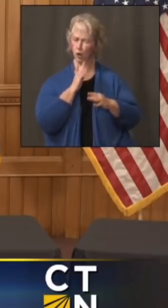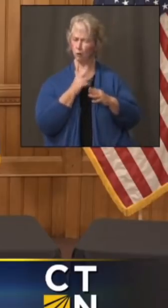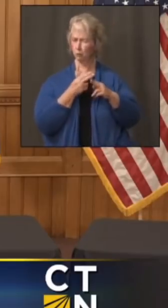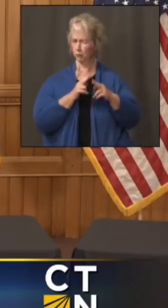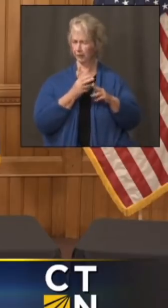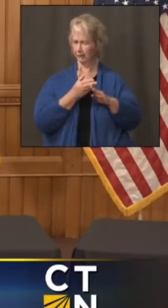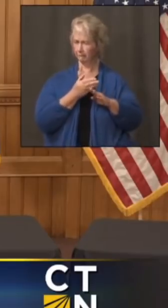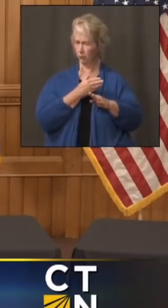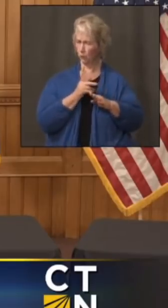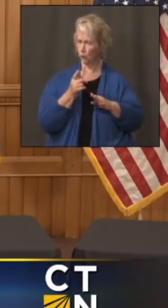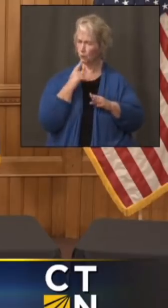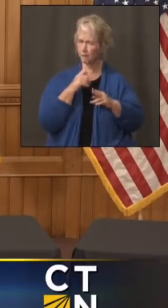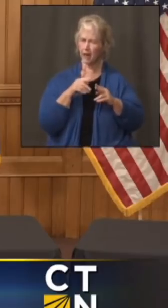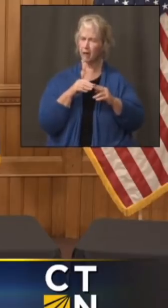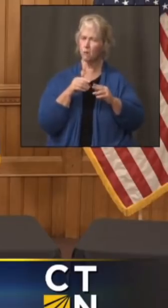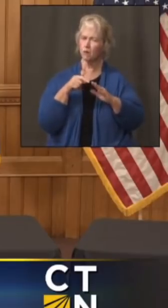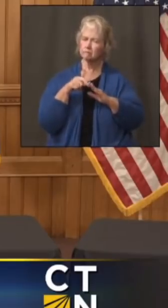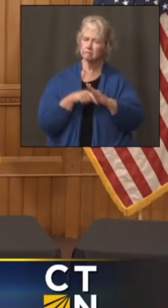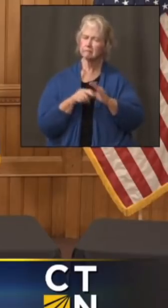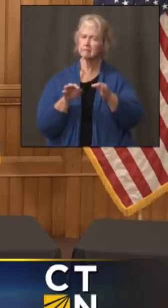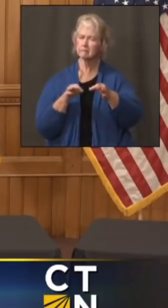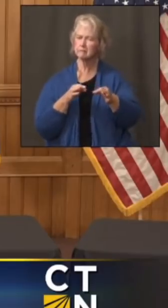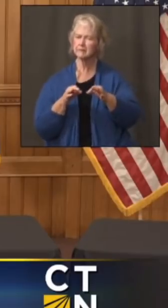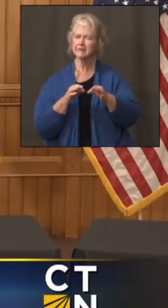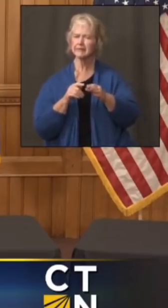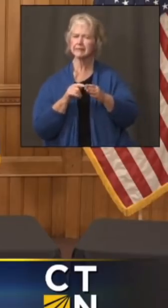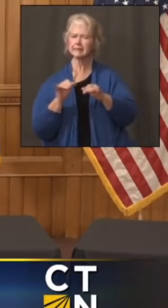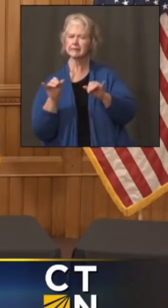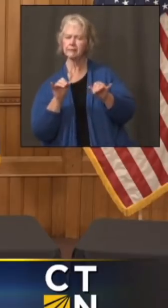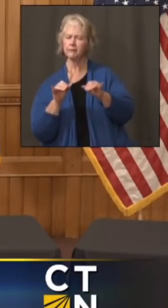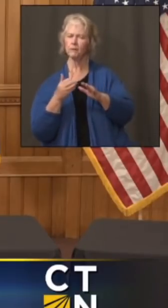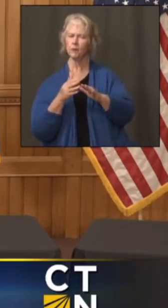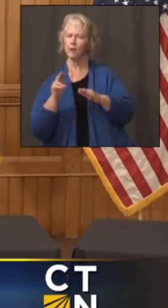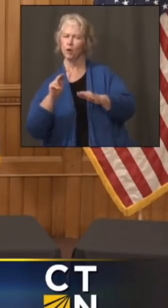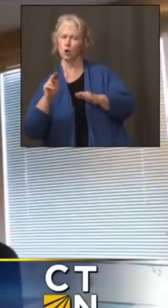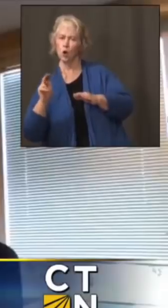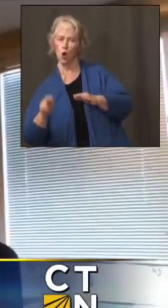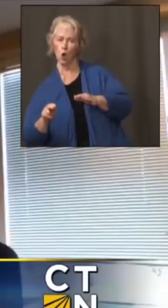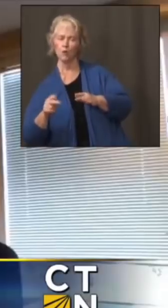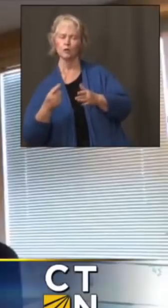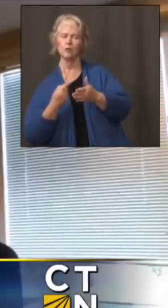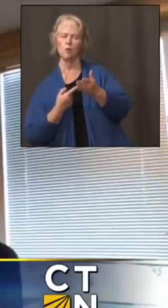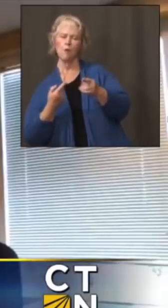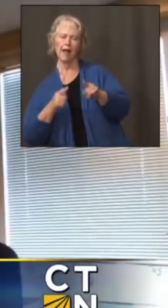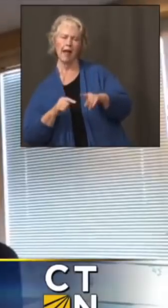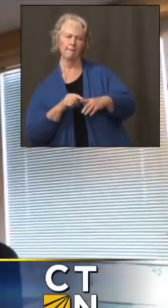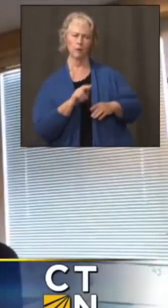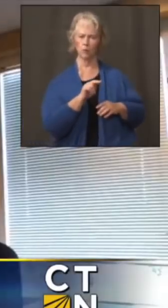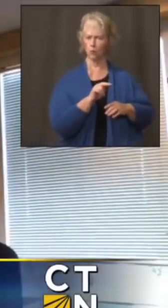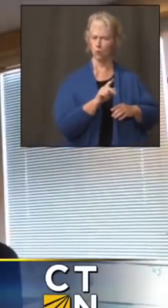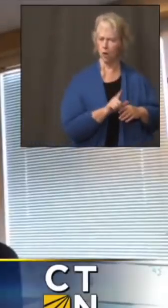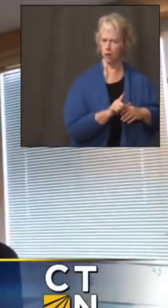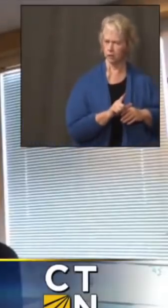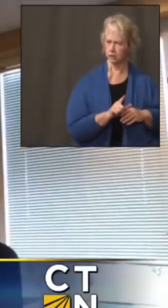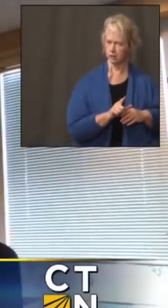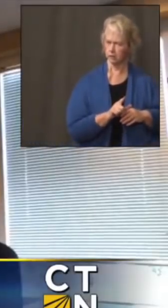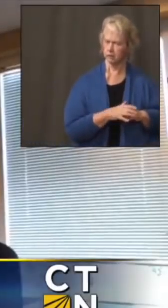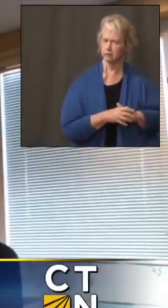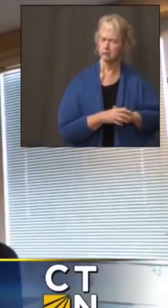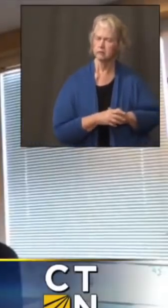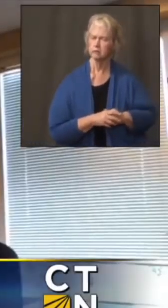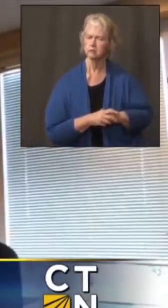more in depth about the similarities between Norwich and the situation happening now in New London with the spike in